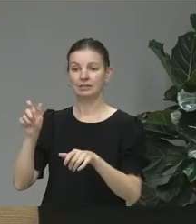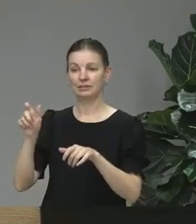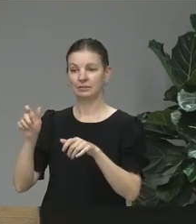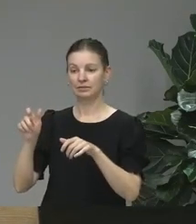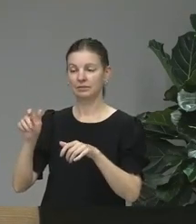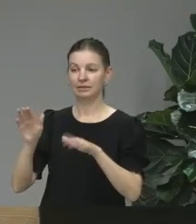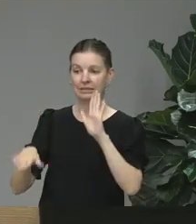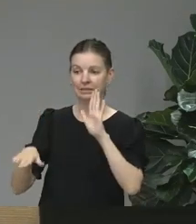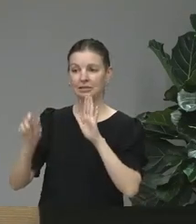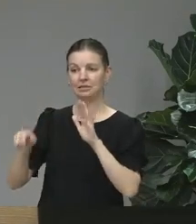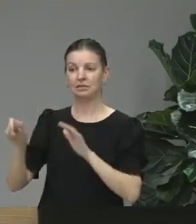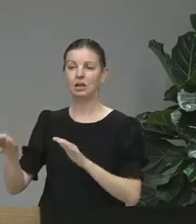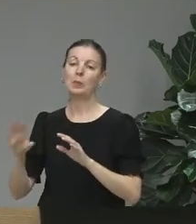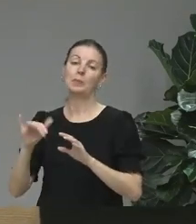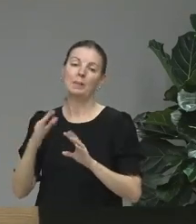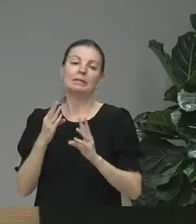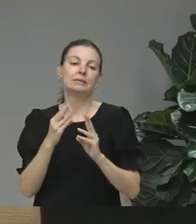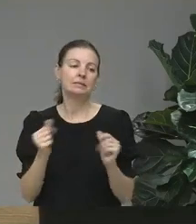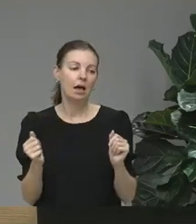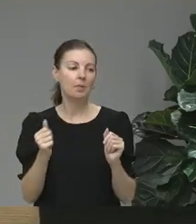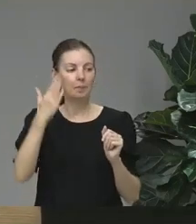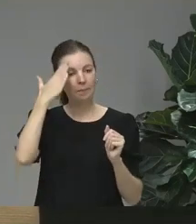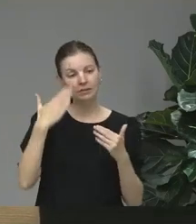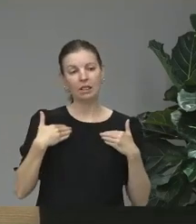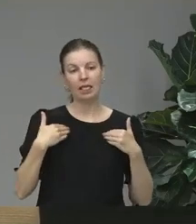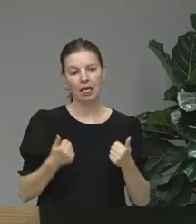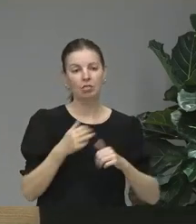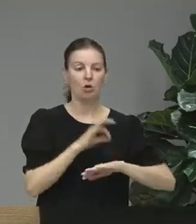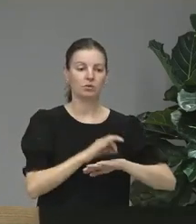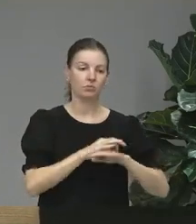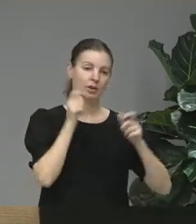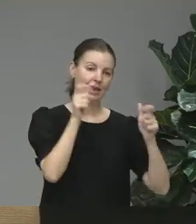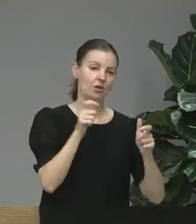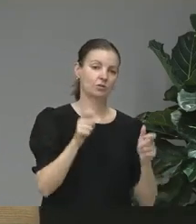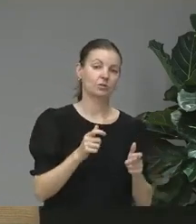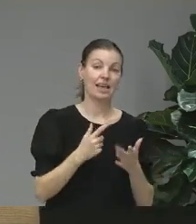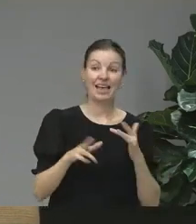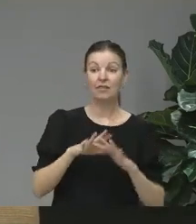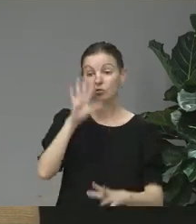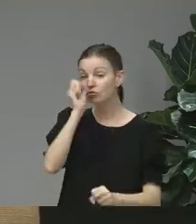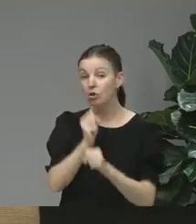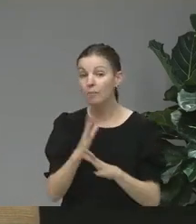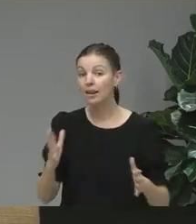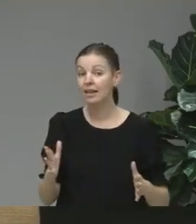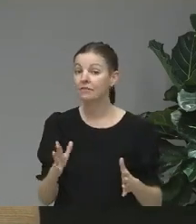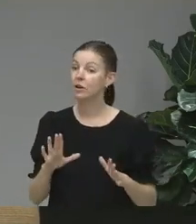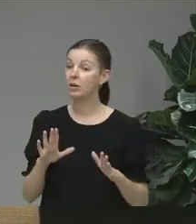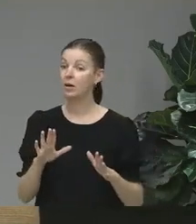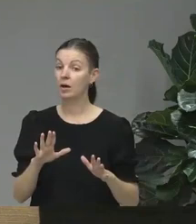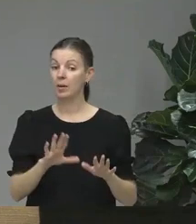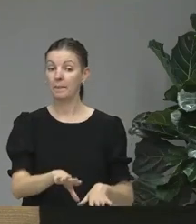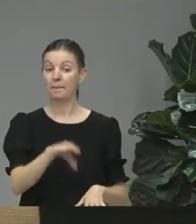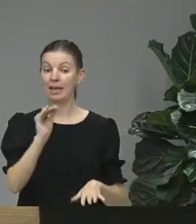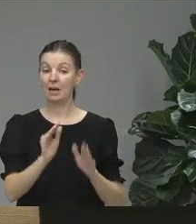mental health, hospital care and a few other areas. If you don't believe me, pick up that splendid book by